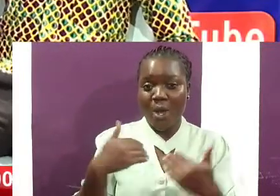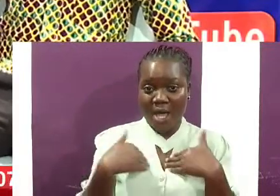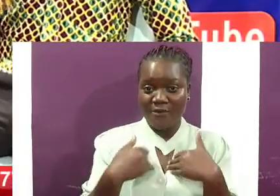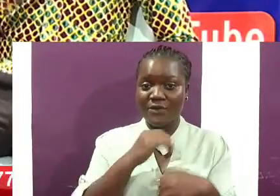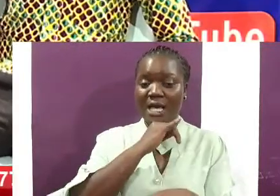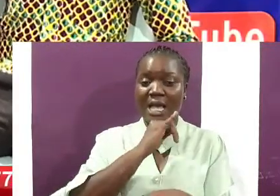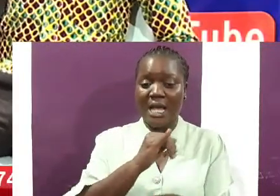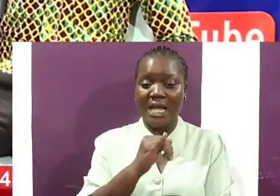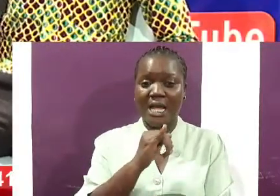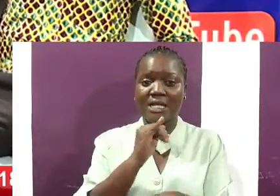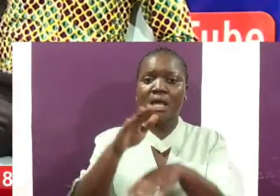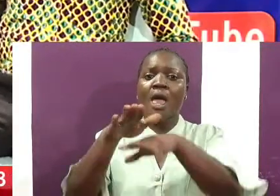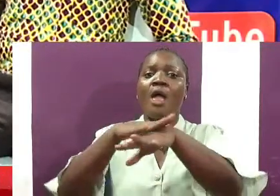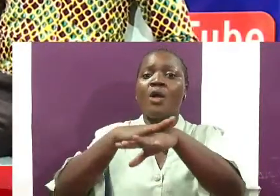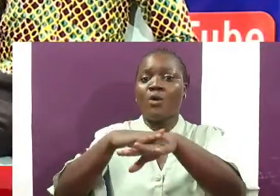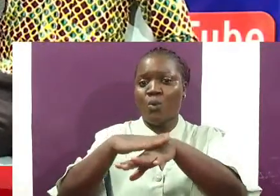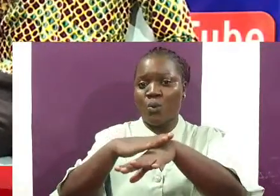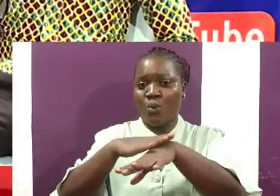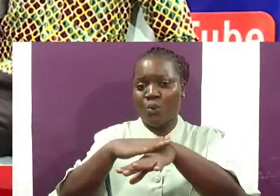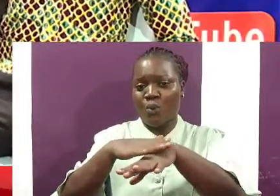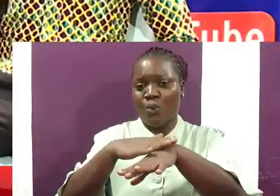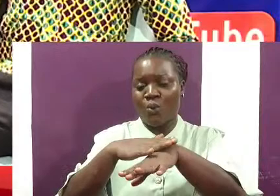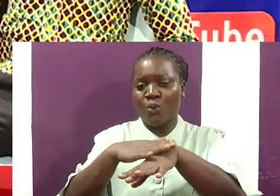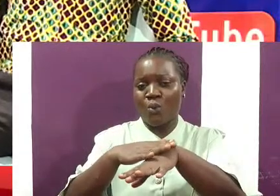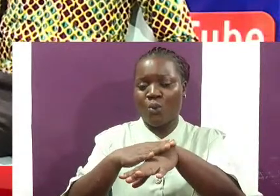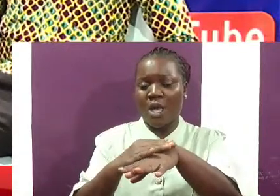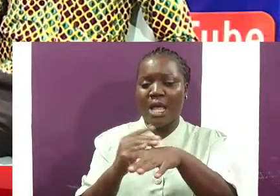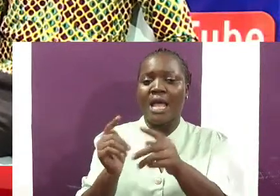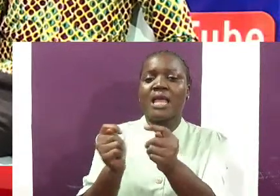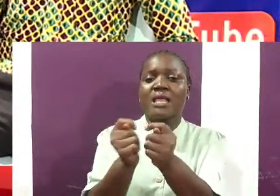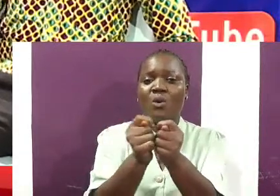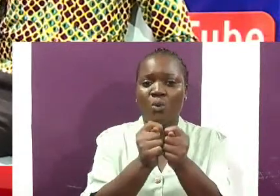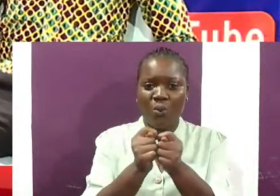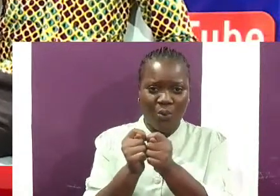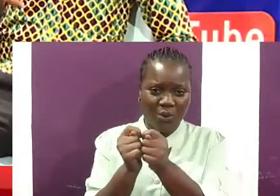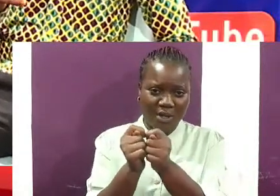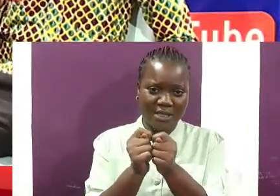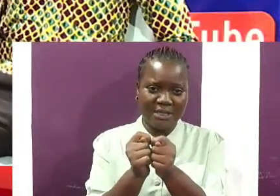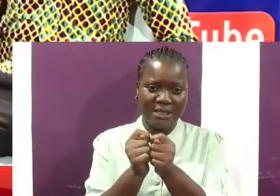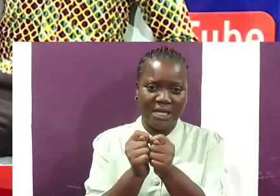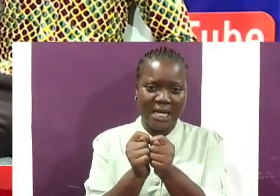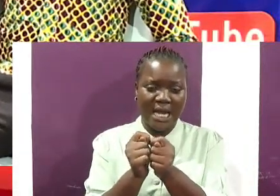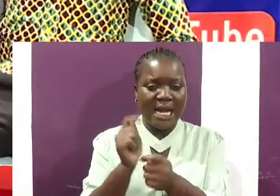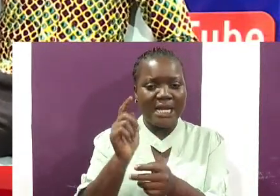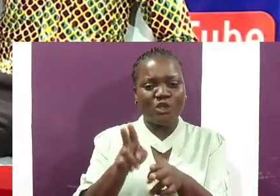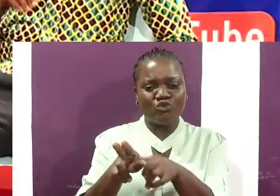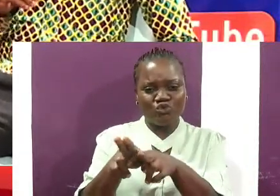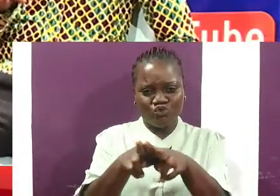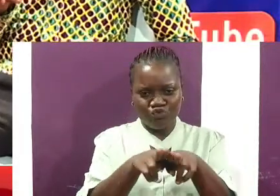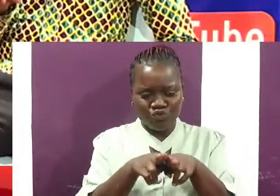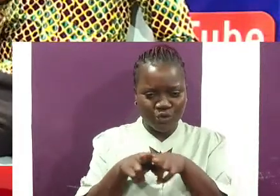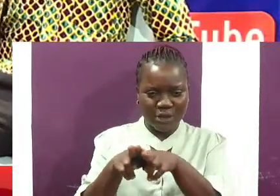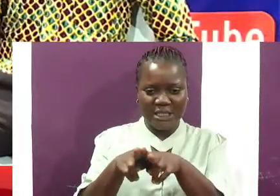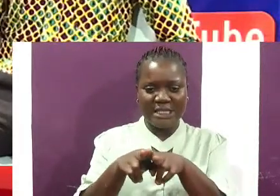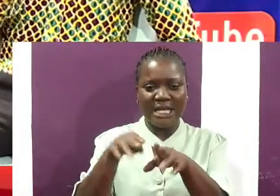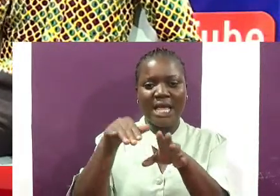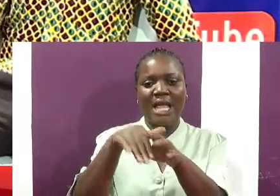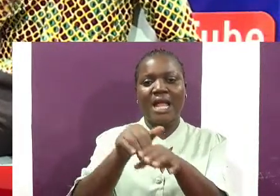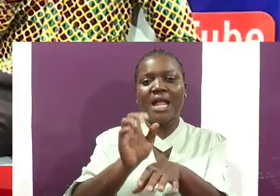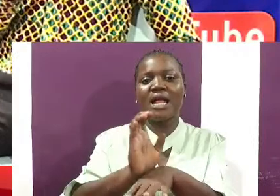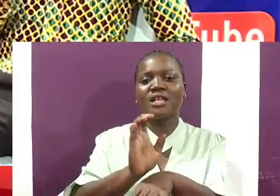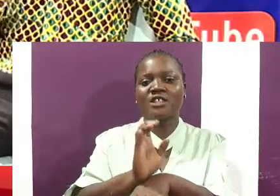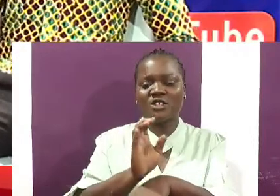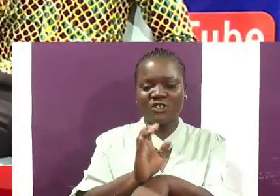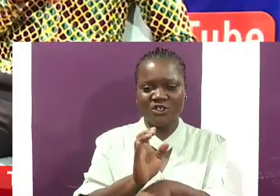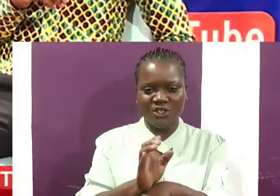know, the oneness of the church. Yes, the oneness church. Of the glorious church. Asafone biako ye, sa asafone eye biako. Unya Shadrach